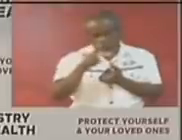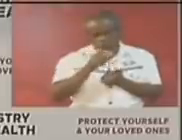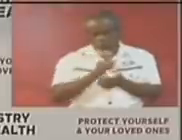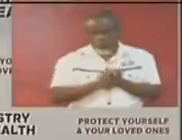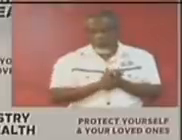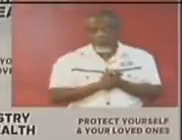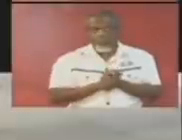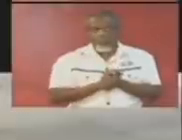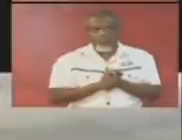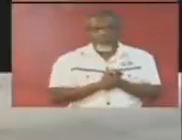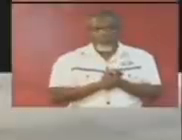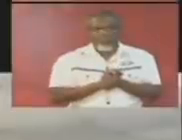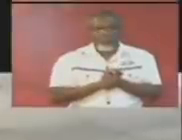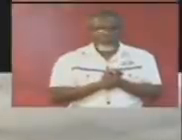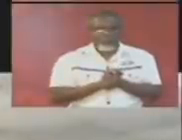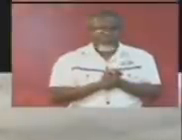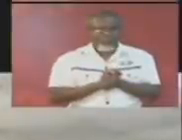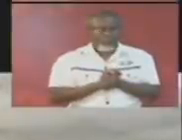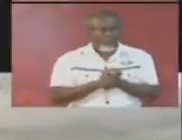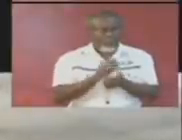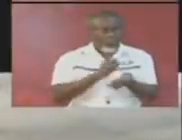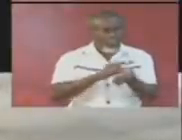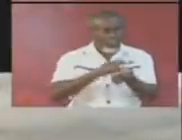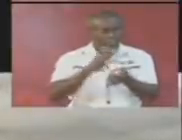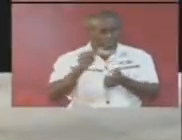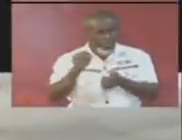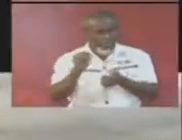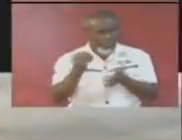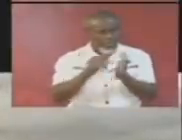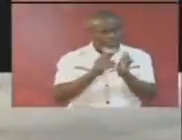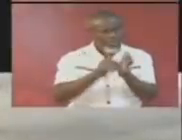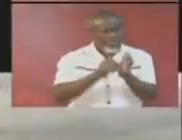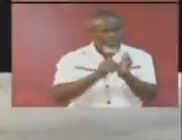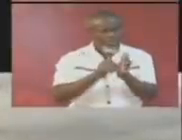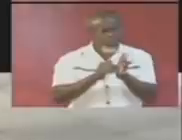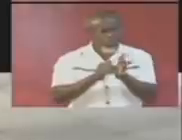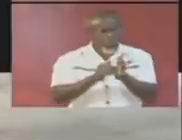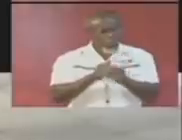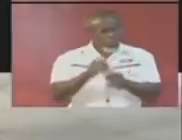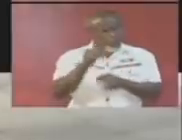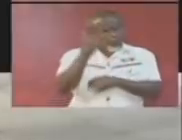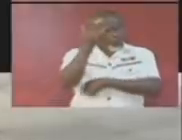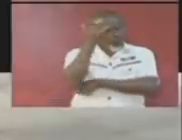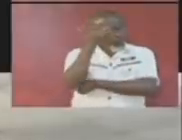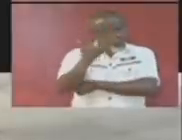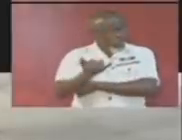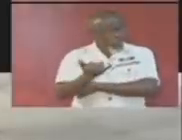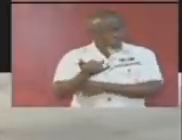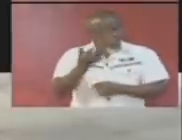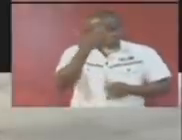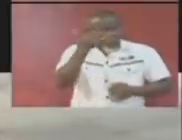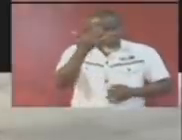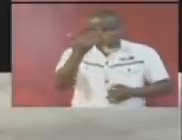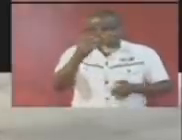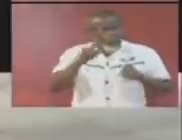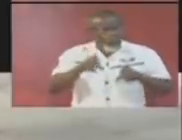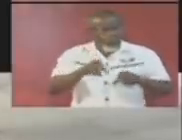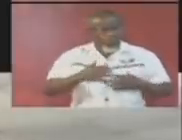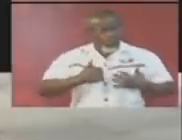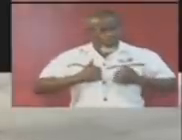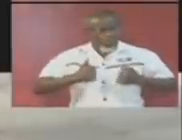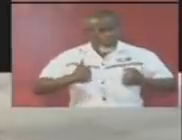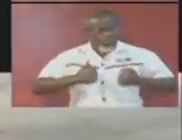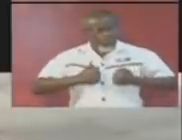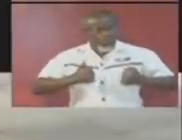Hi, my question is for Dr. Mohammed again. Do we know at this time why persons with asthma seem more susceptible